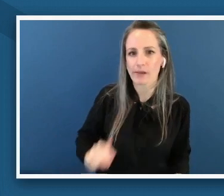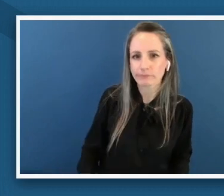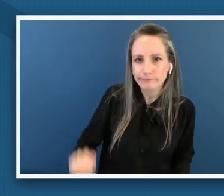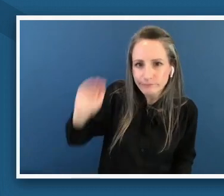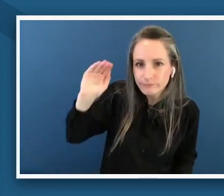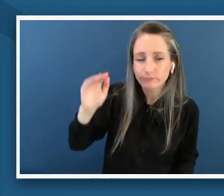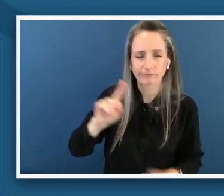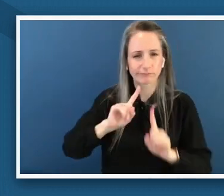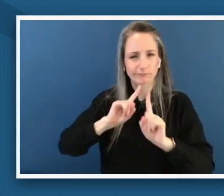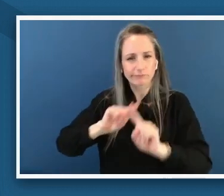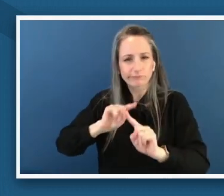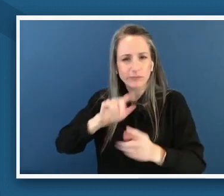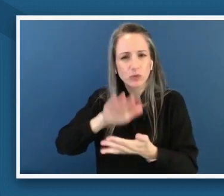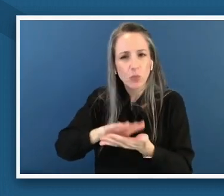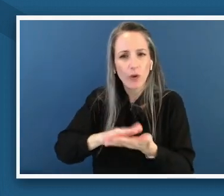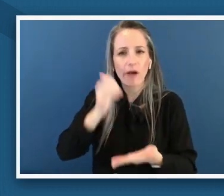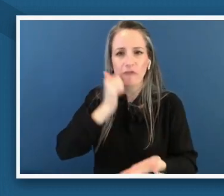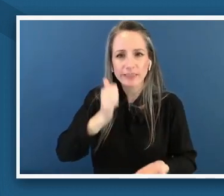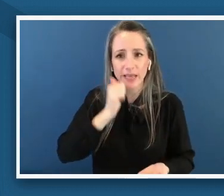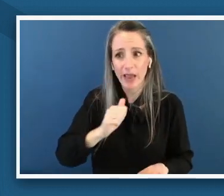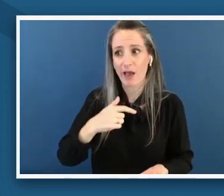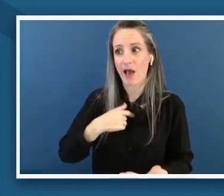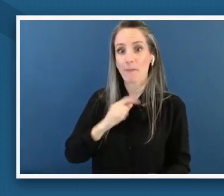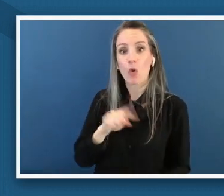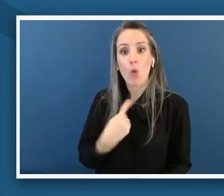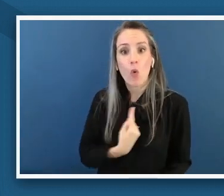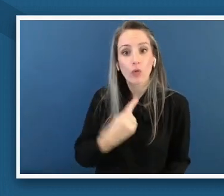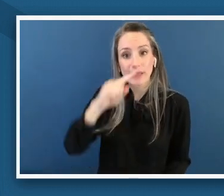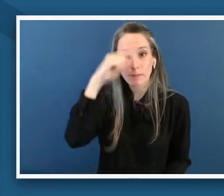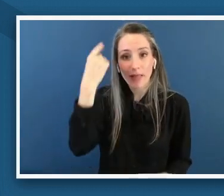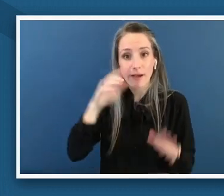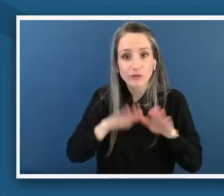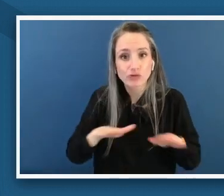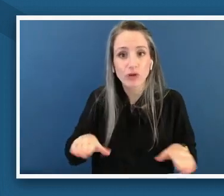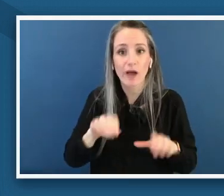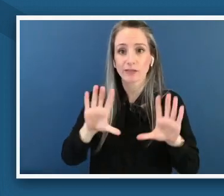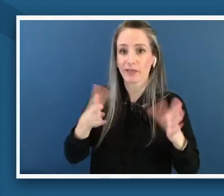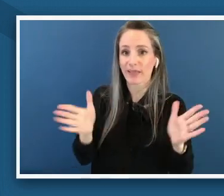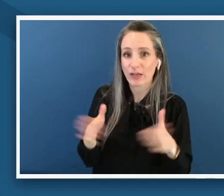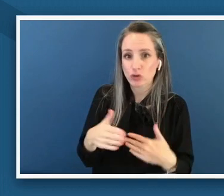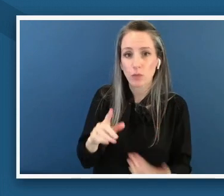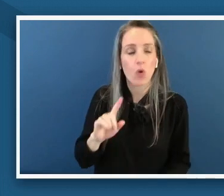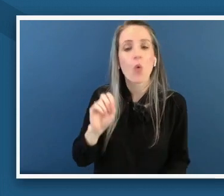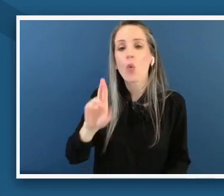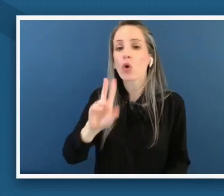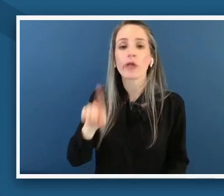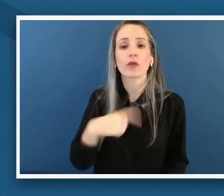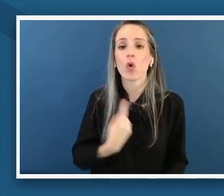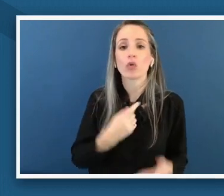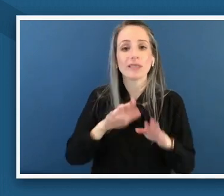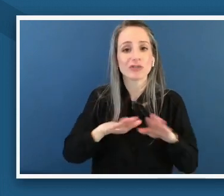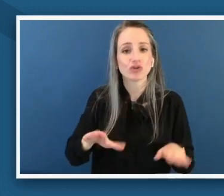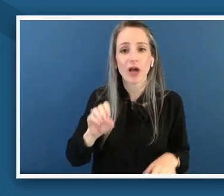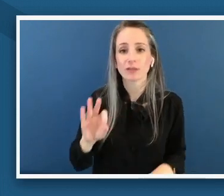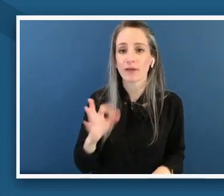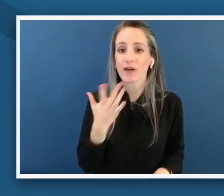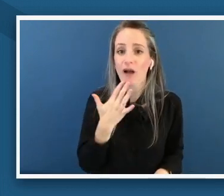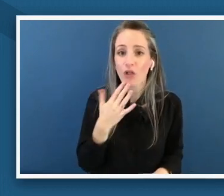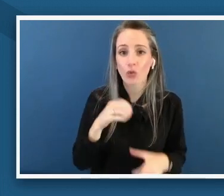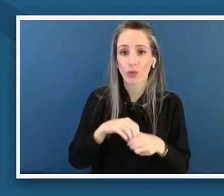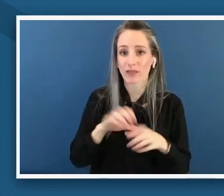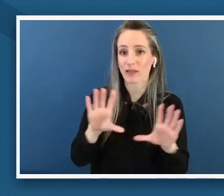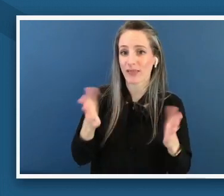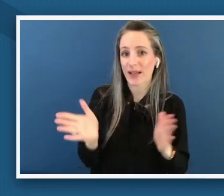classroom and being the only Black child in the class or the only child of color in a class, what was true